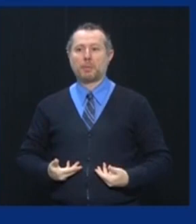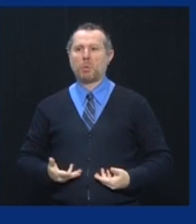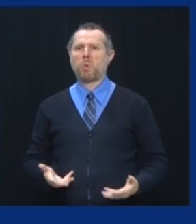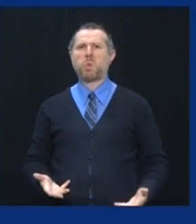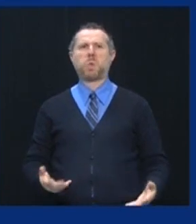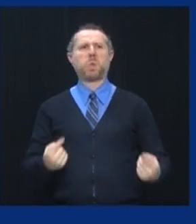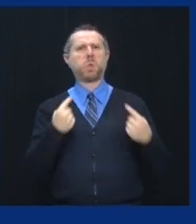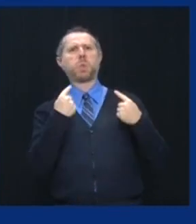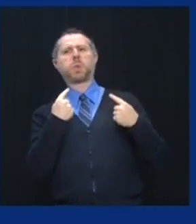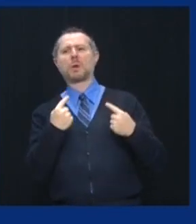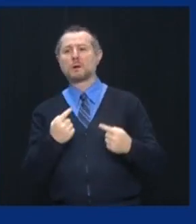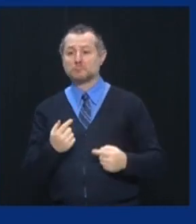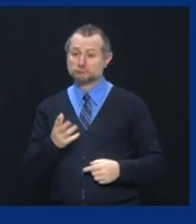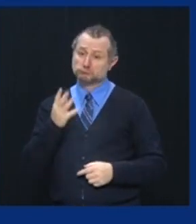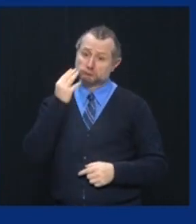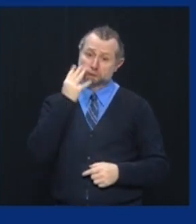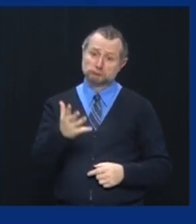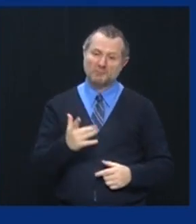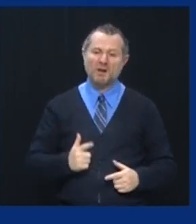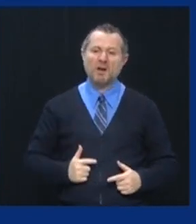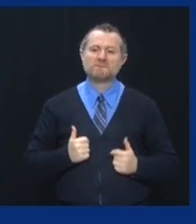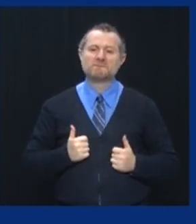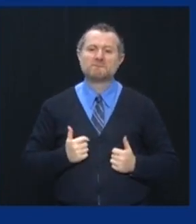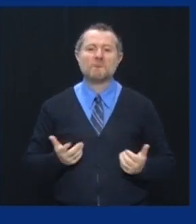But life is about accountability.